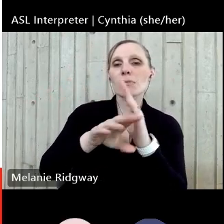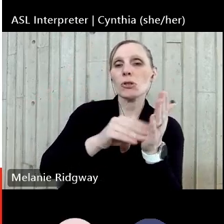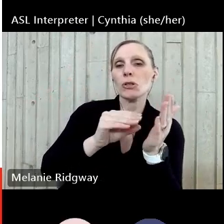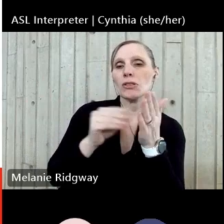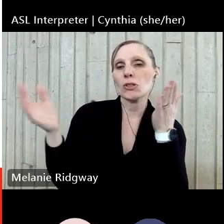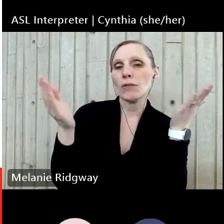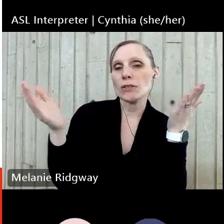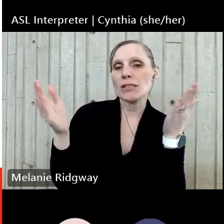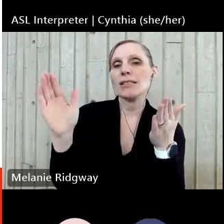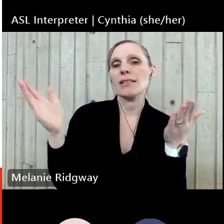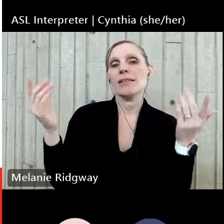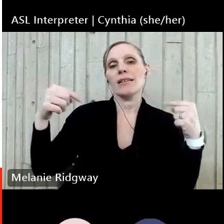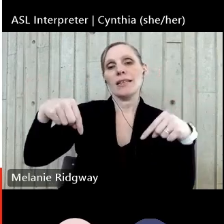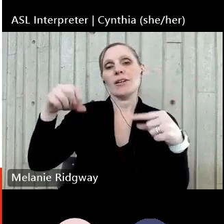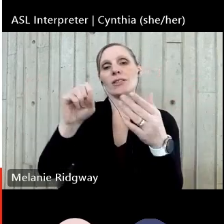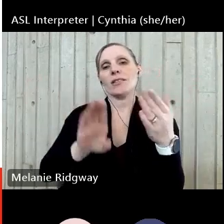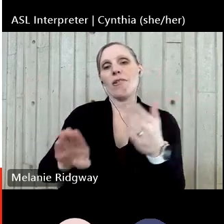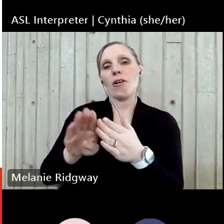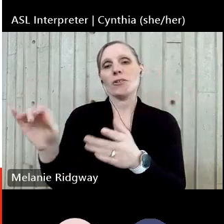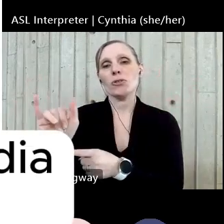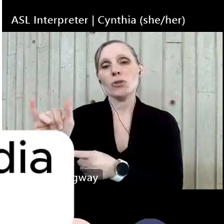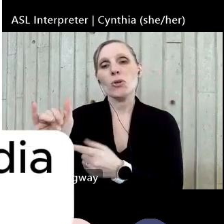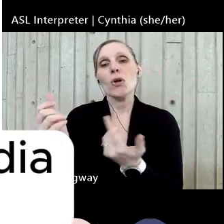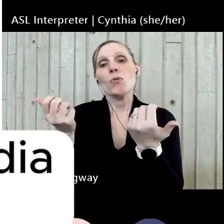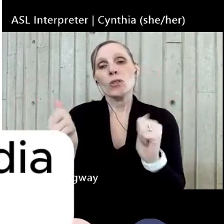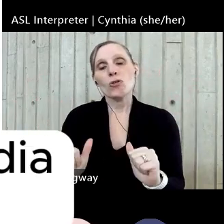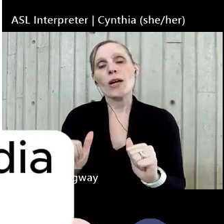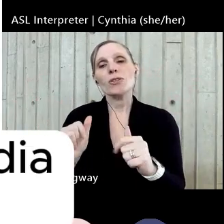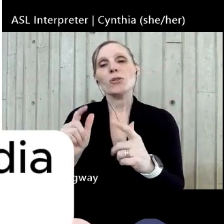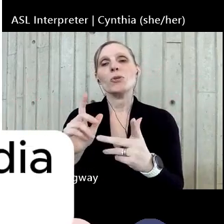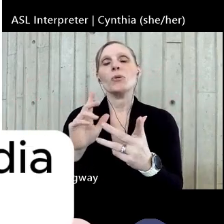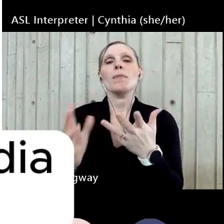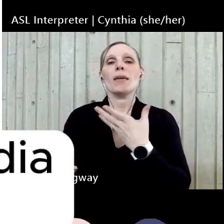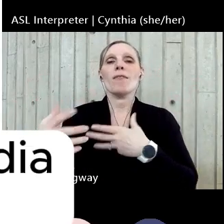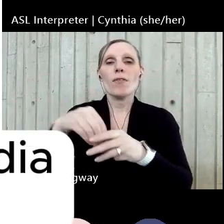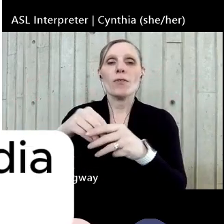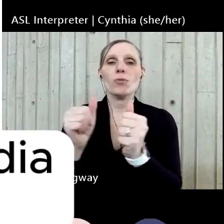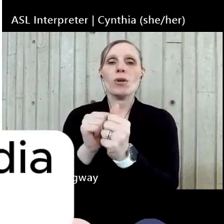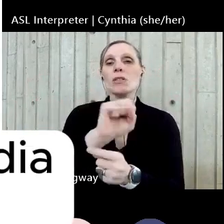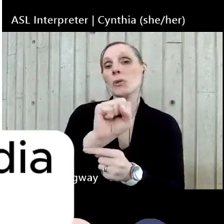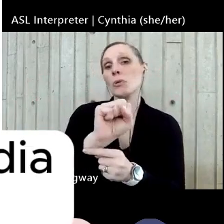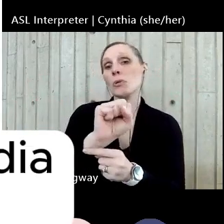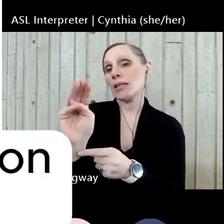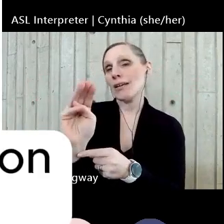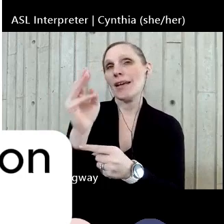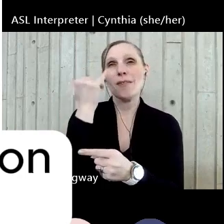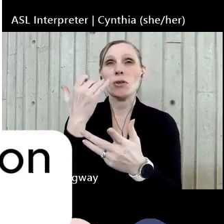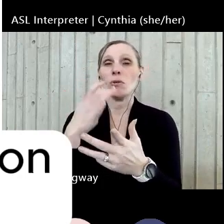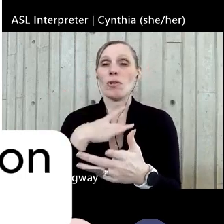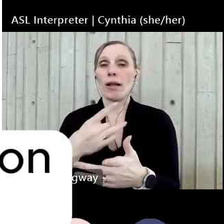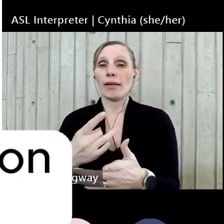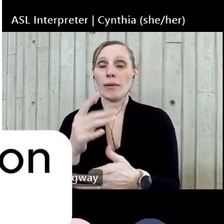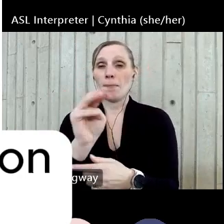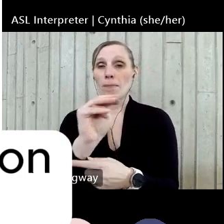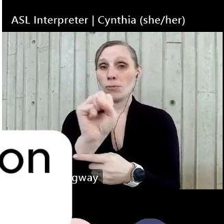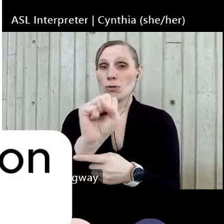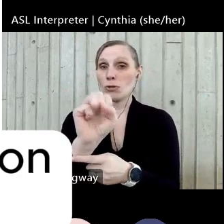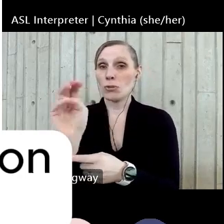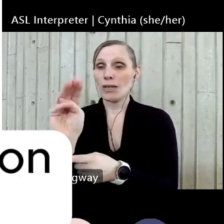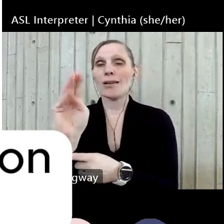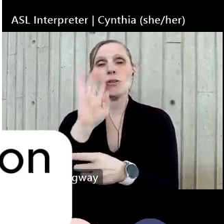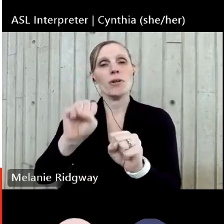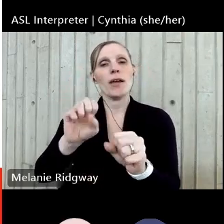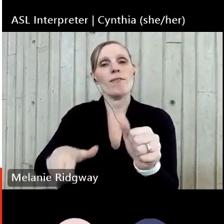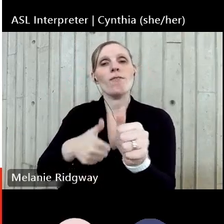And Seneca has tried to increase our social media presence for anybody who prefers to use social media platforms. So you're always welcome to follow them